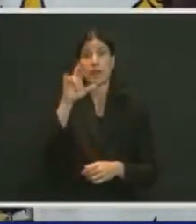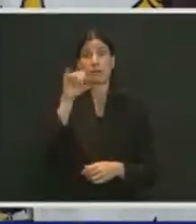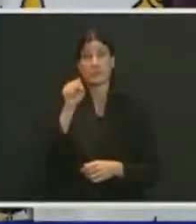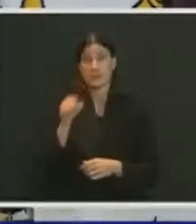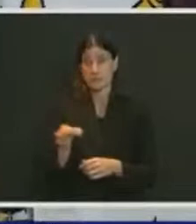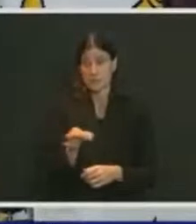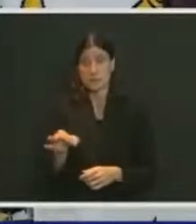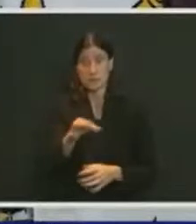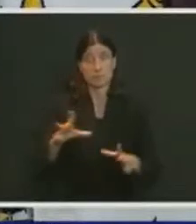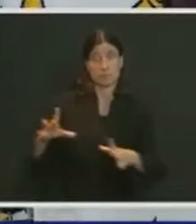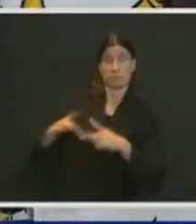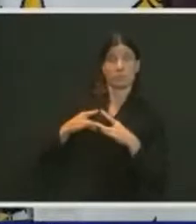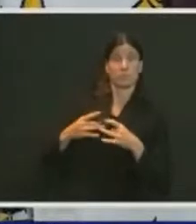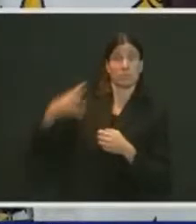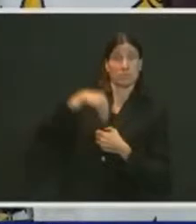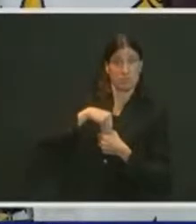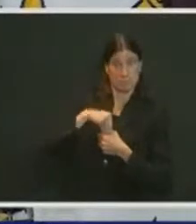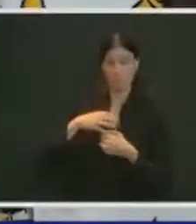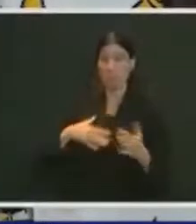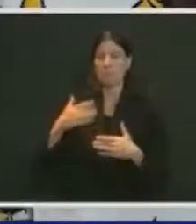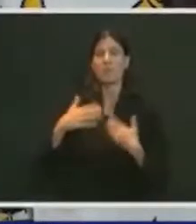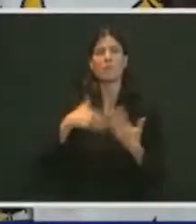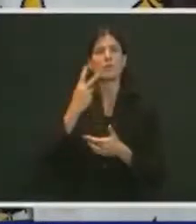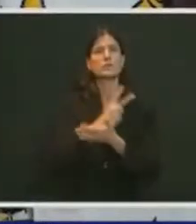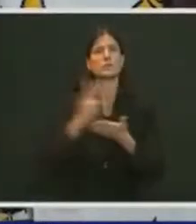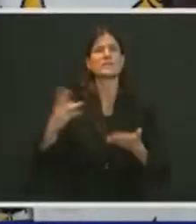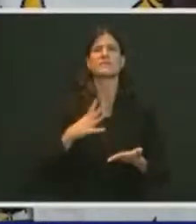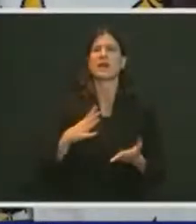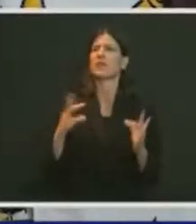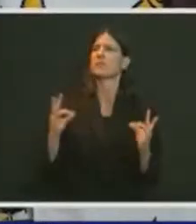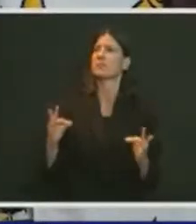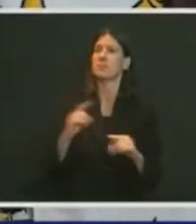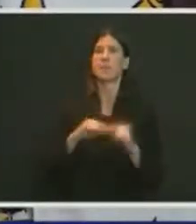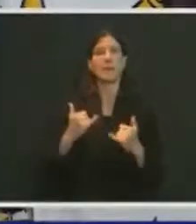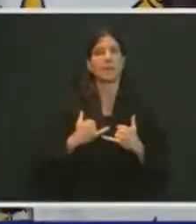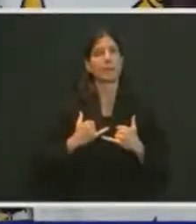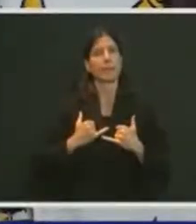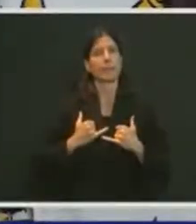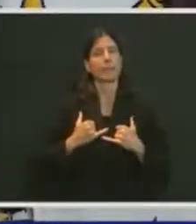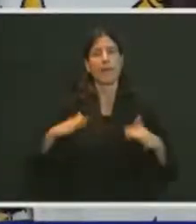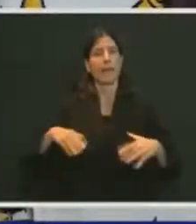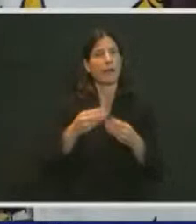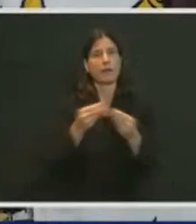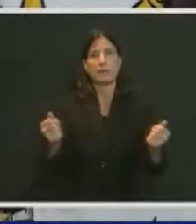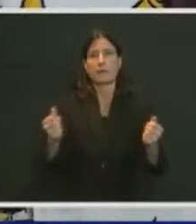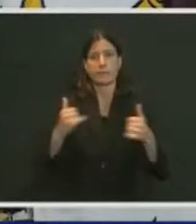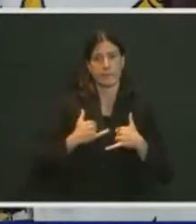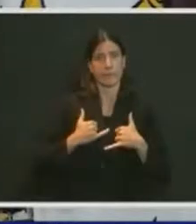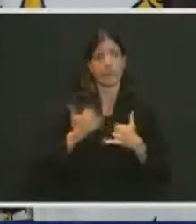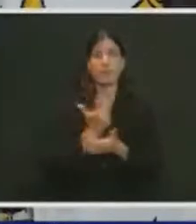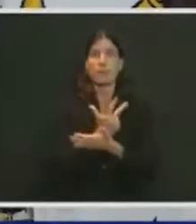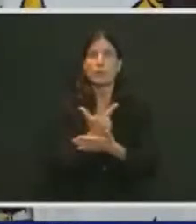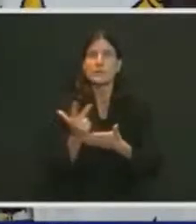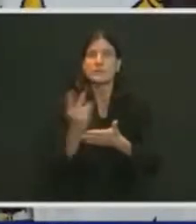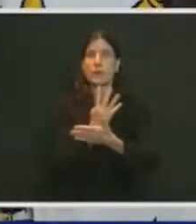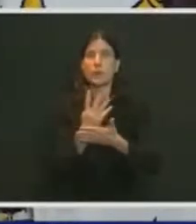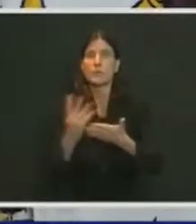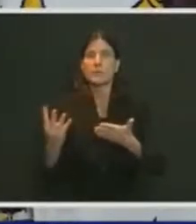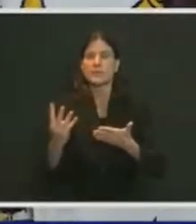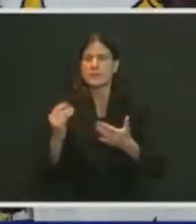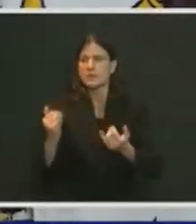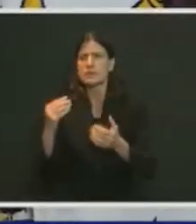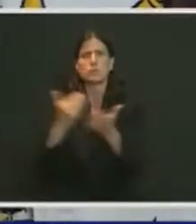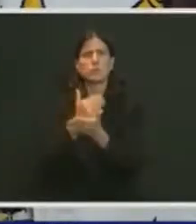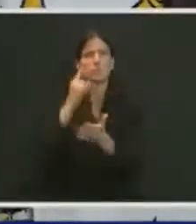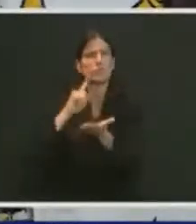doing. So for instance, if the fact that we've lifted the stay-at-home order is going to get us into trouble, we